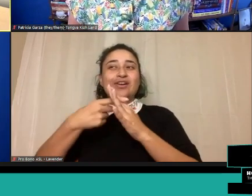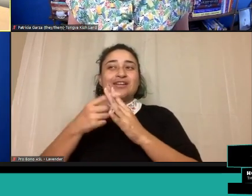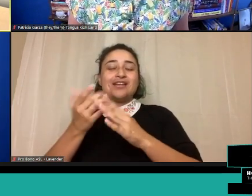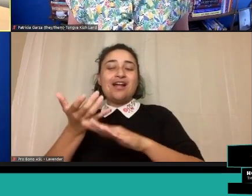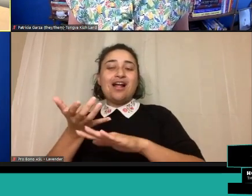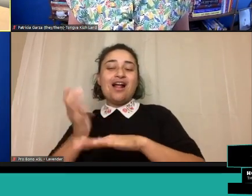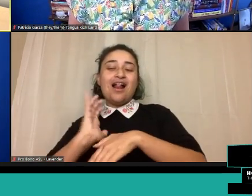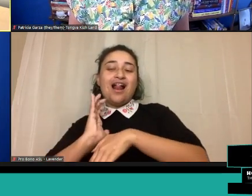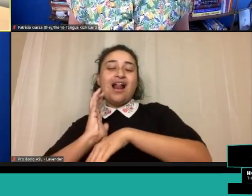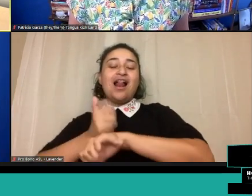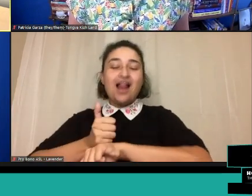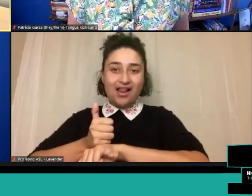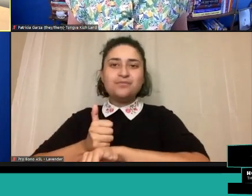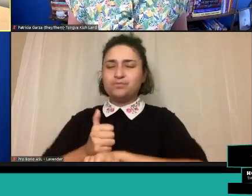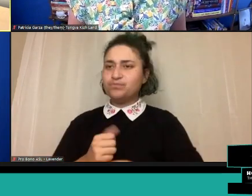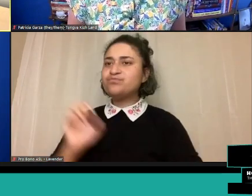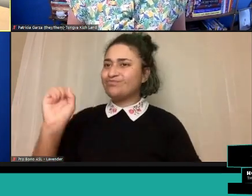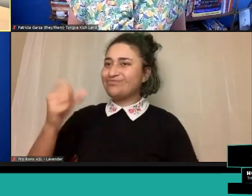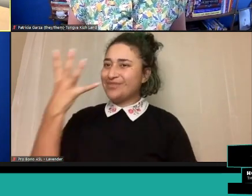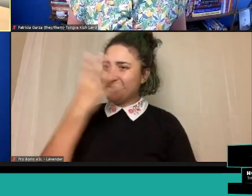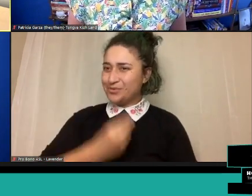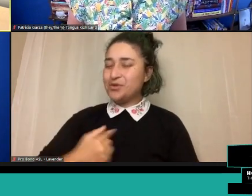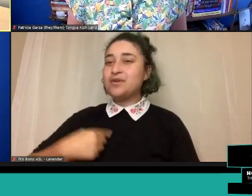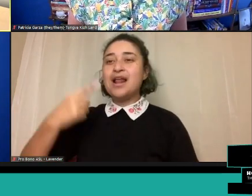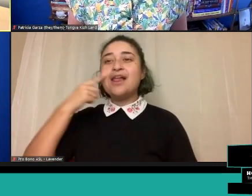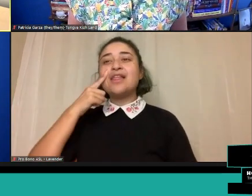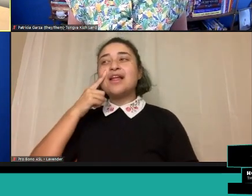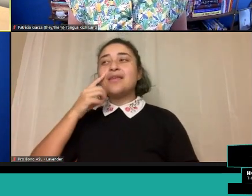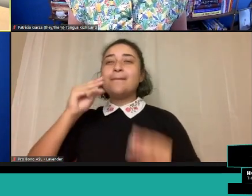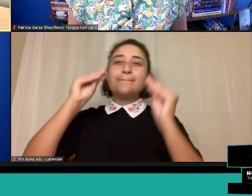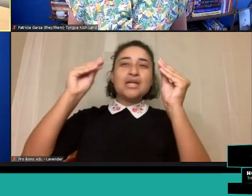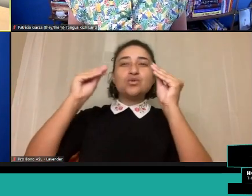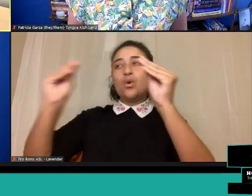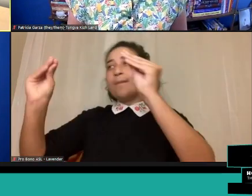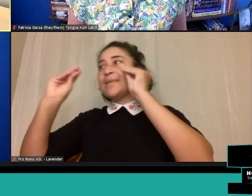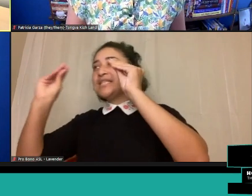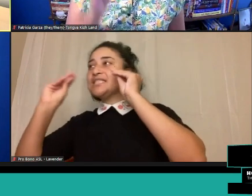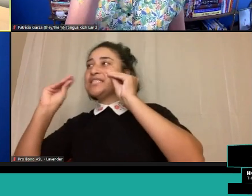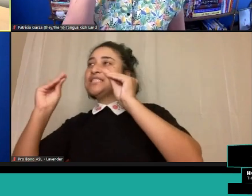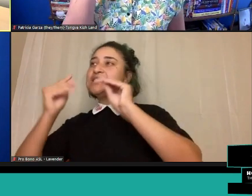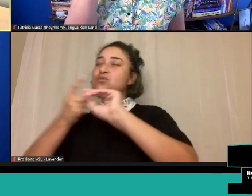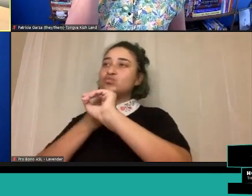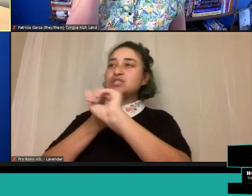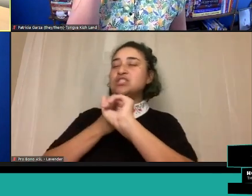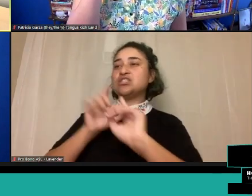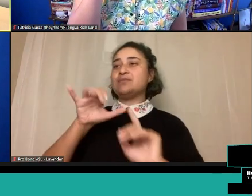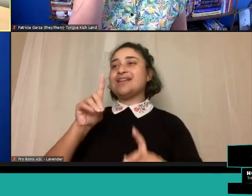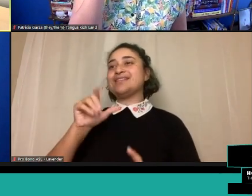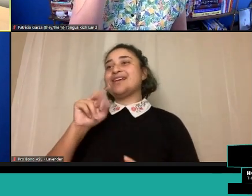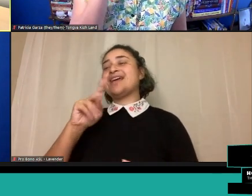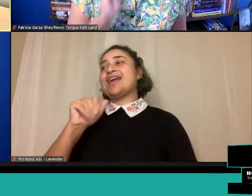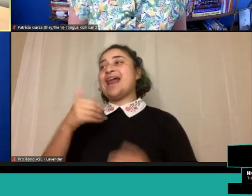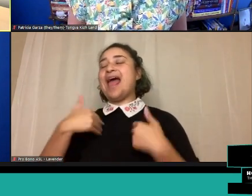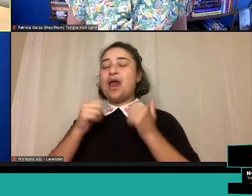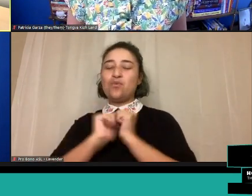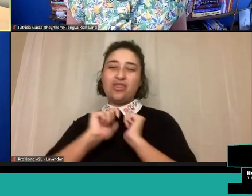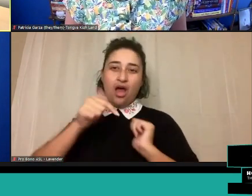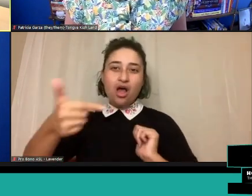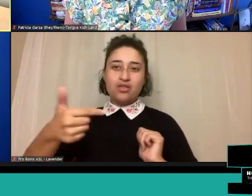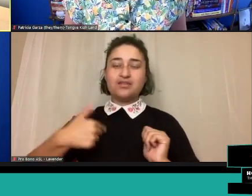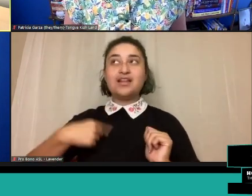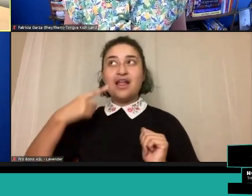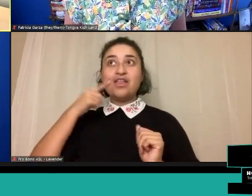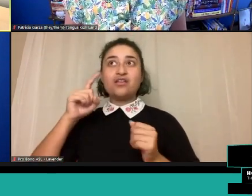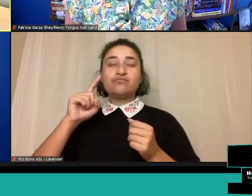Yeah, that's really beautiful. And I think the mentor-mentee relationship that Diane had with others, and I think the relationship